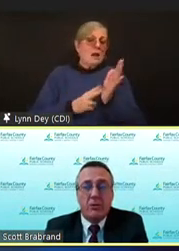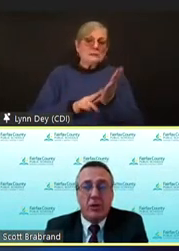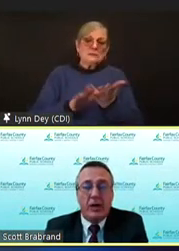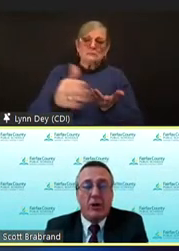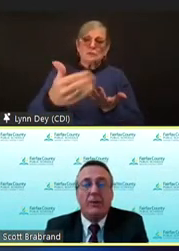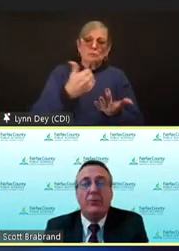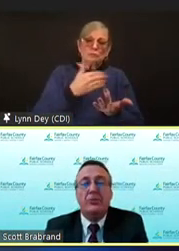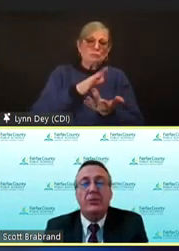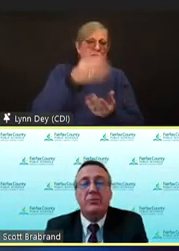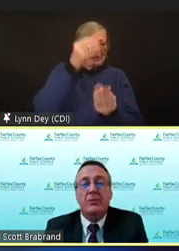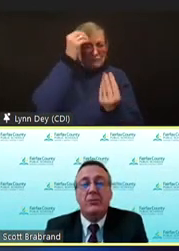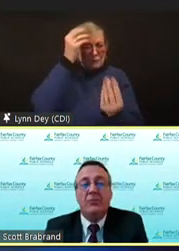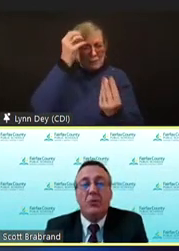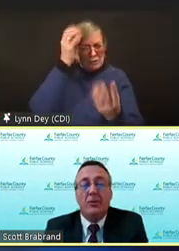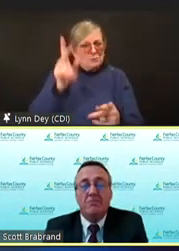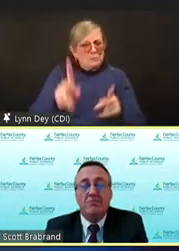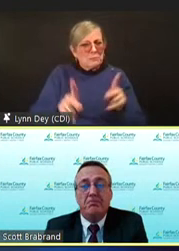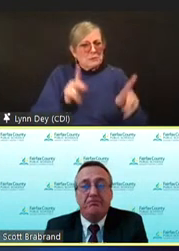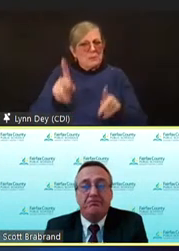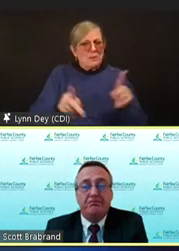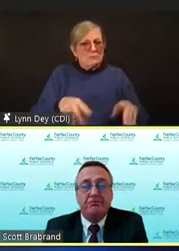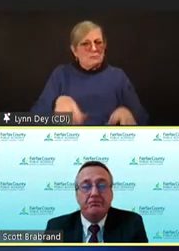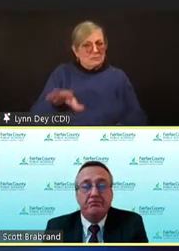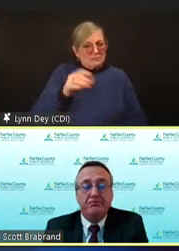know our approach as we move forward.